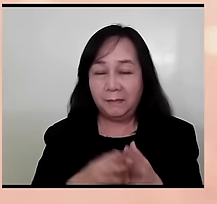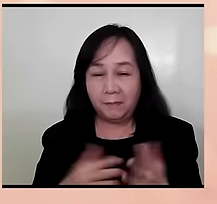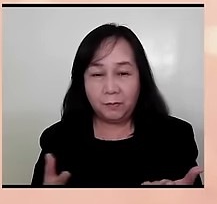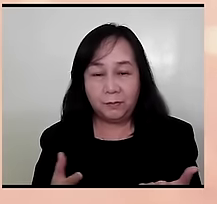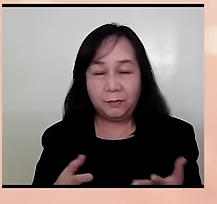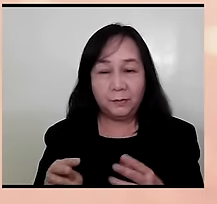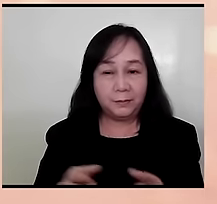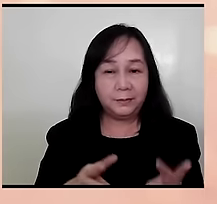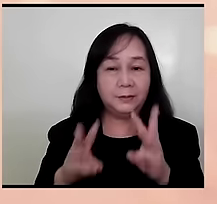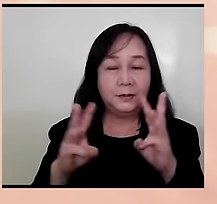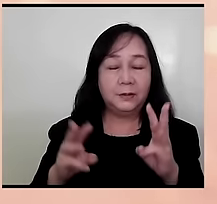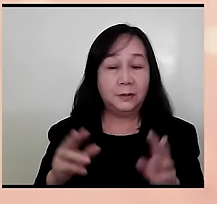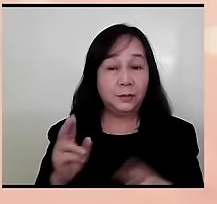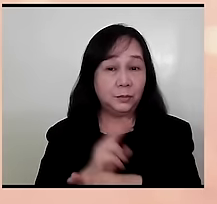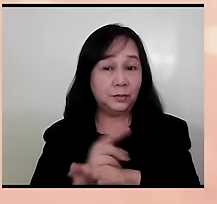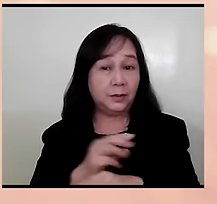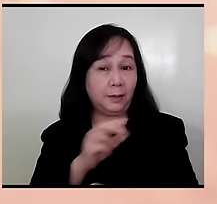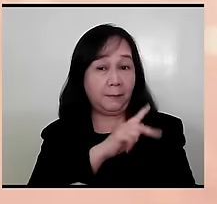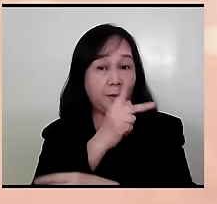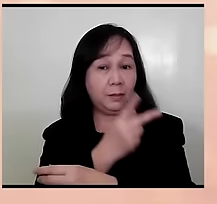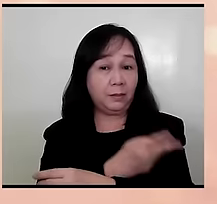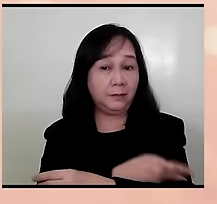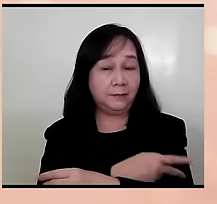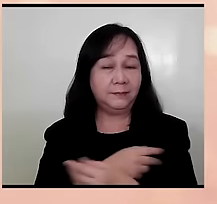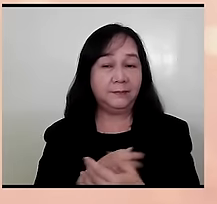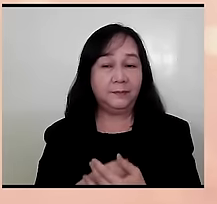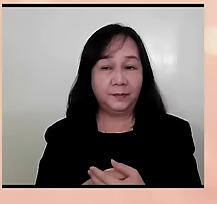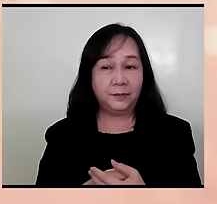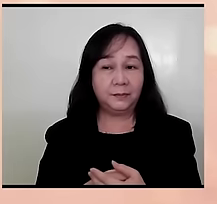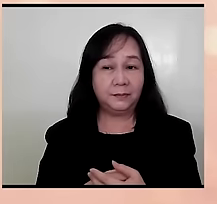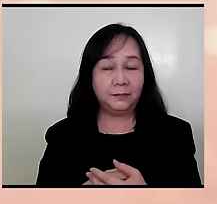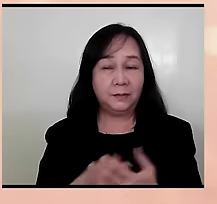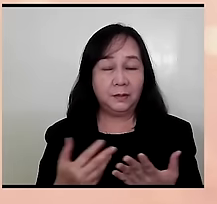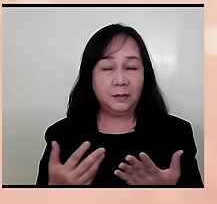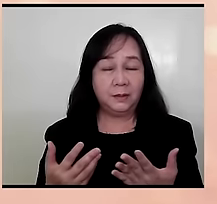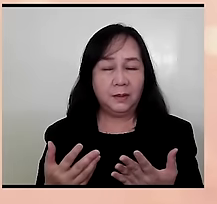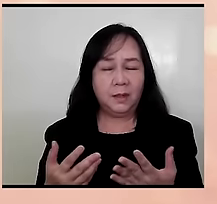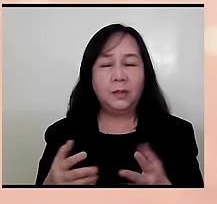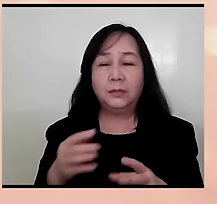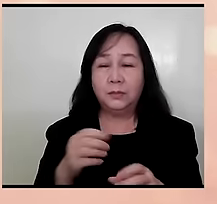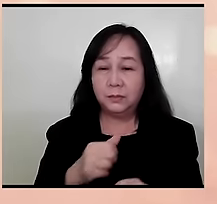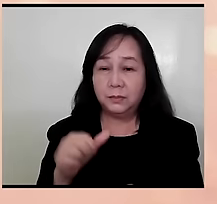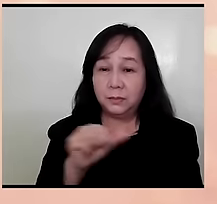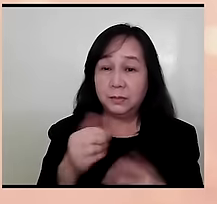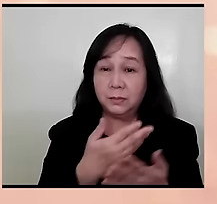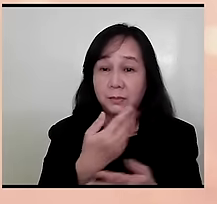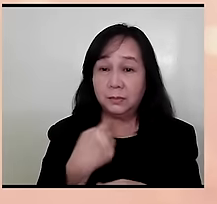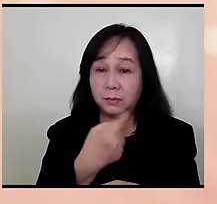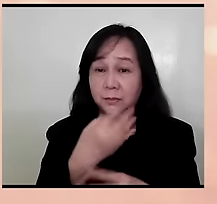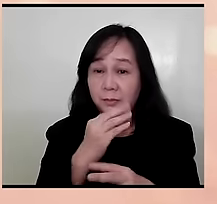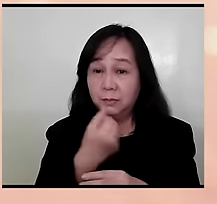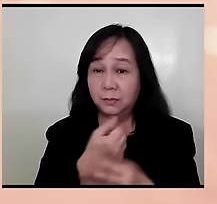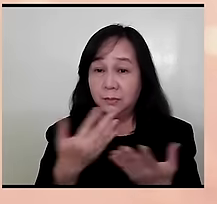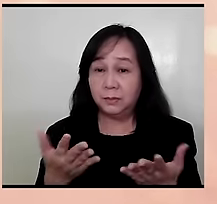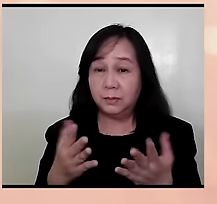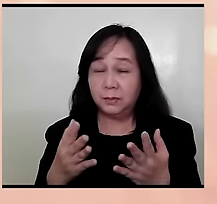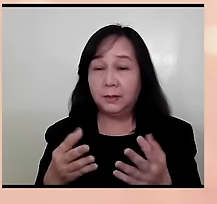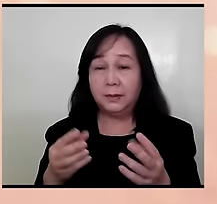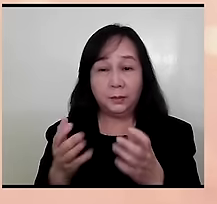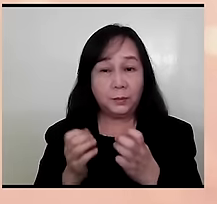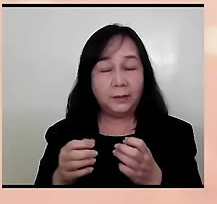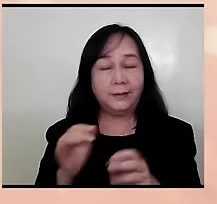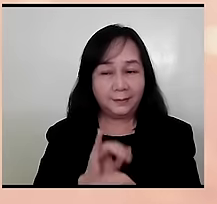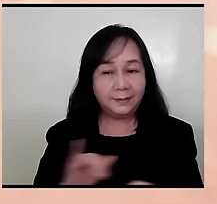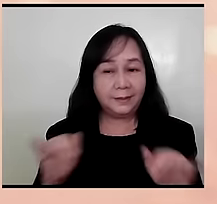using power in order to subjugate those who cannot wield the same